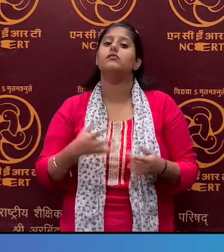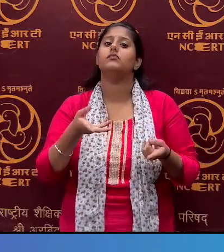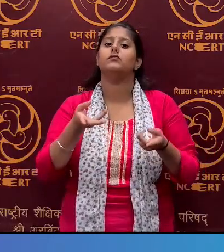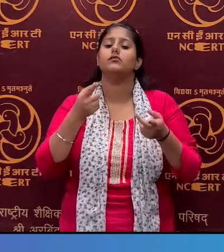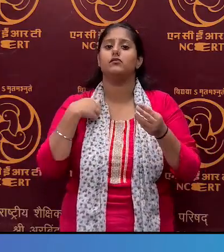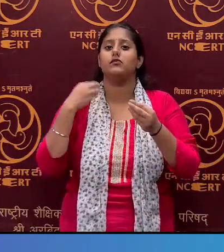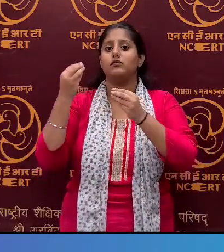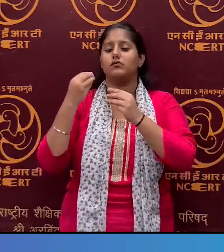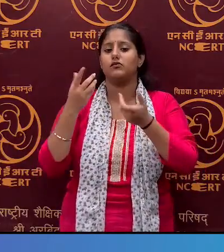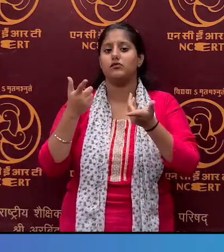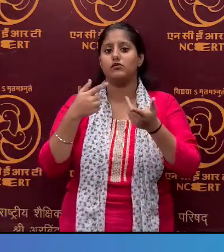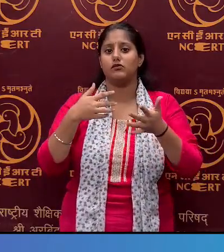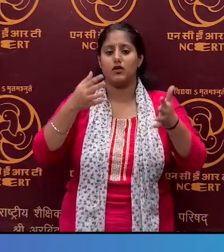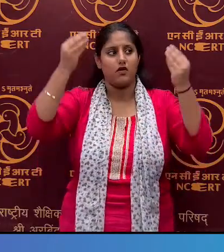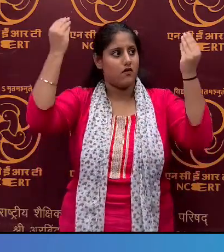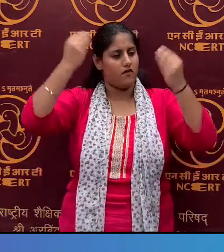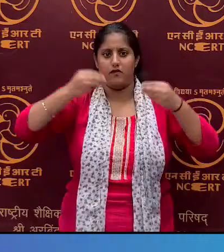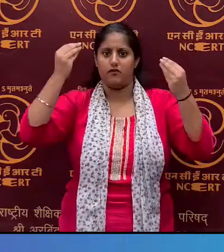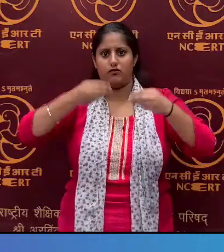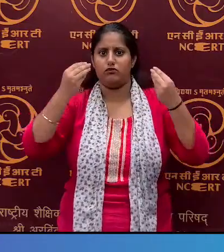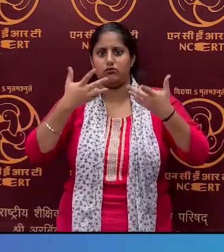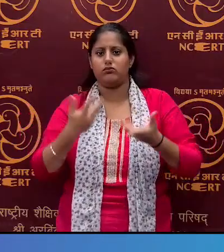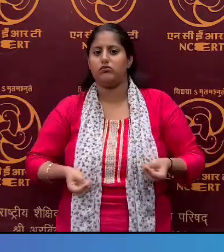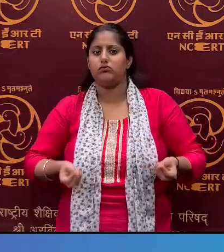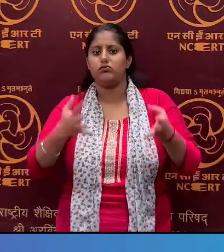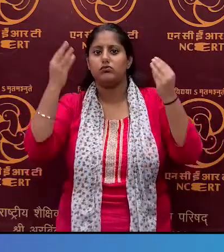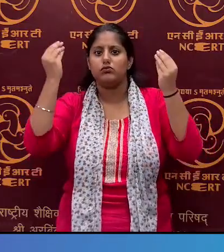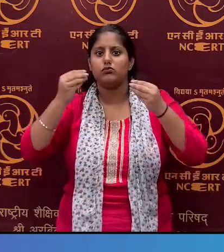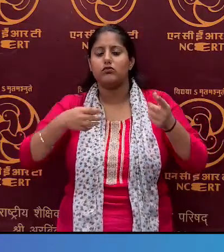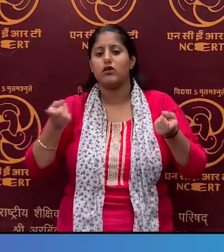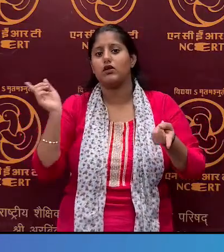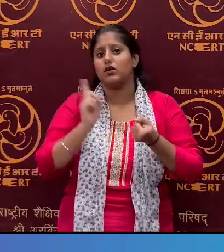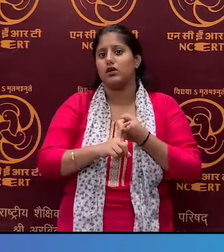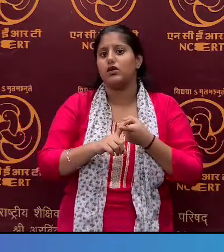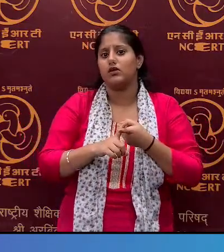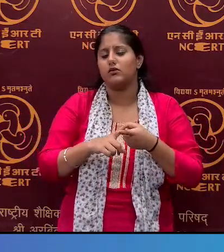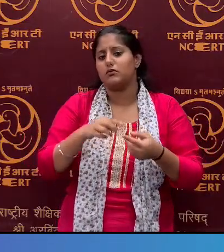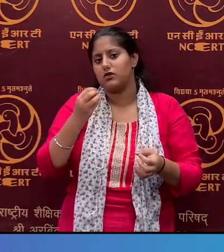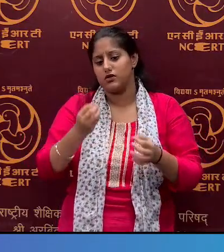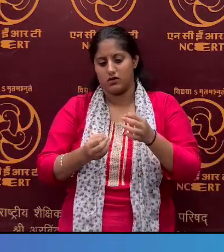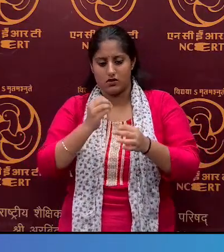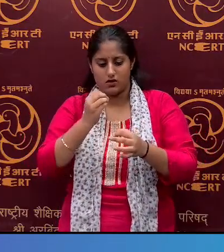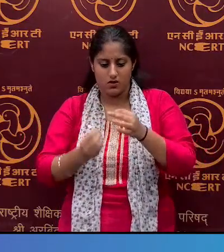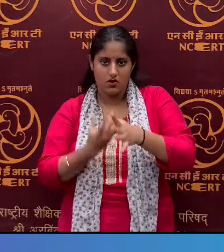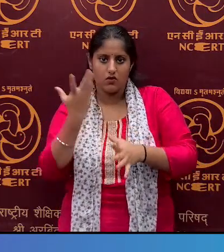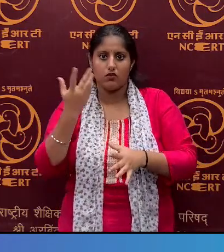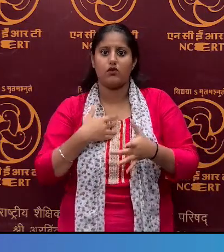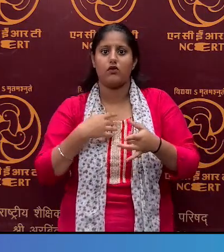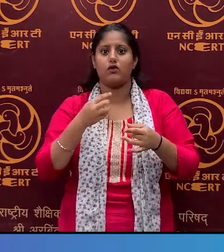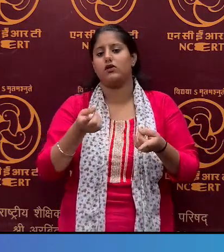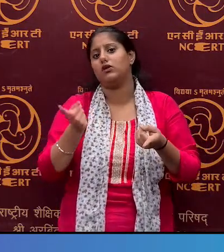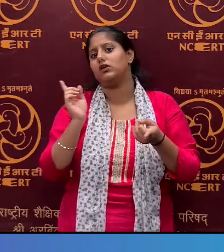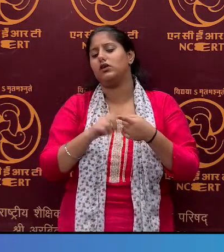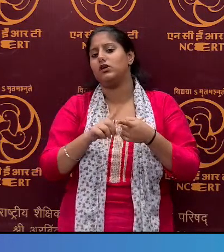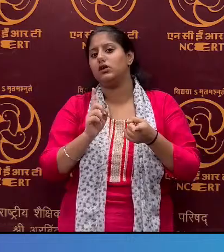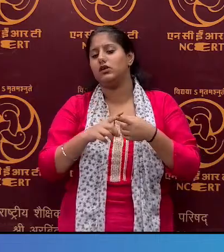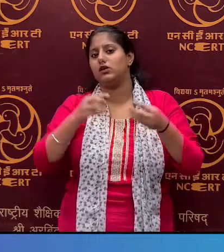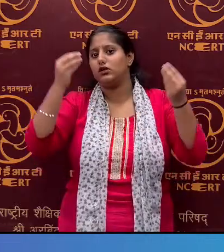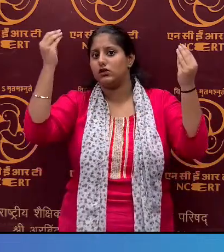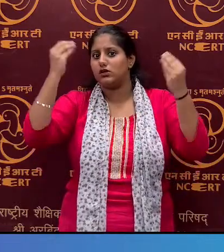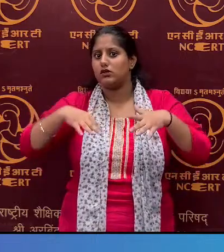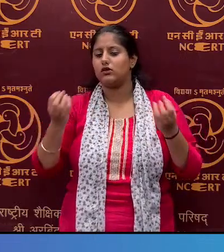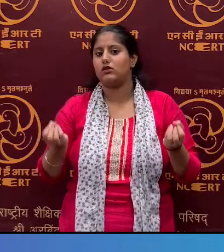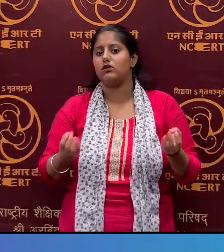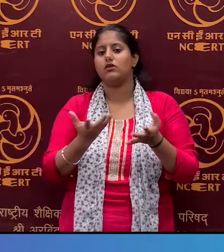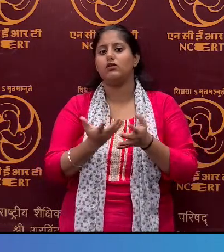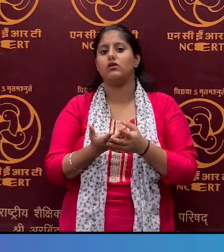responsible for rainfall in that zone. Similarly, if a hot wind enter in a zone, is responsible for